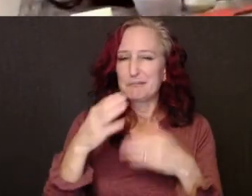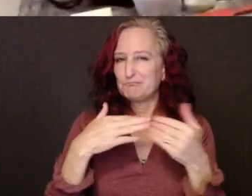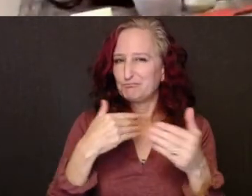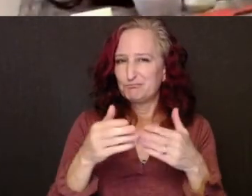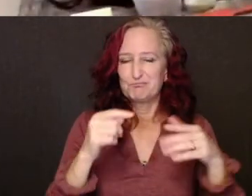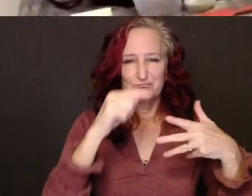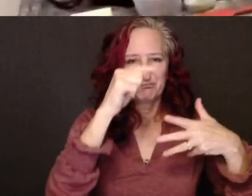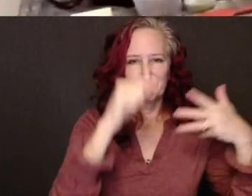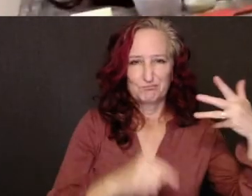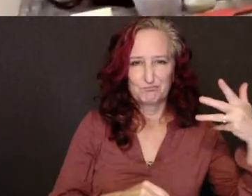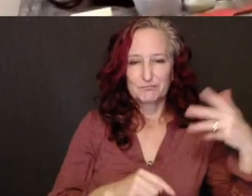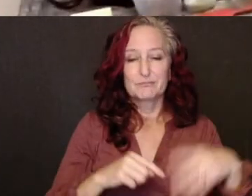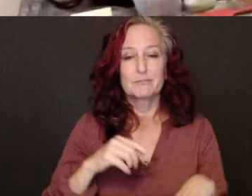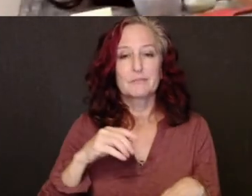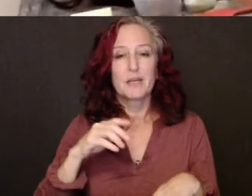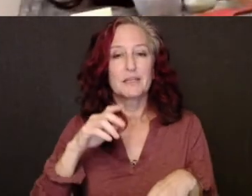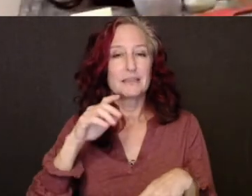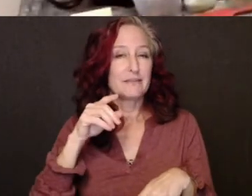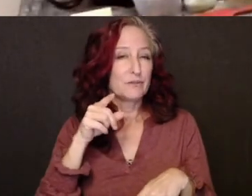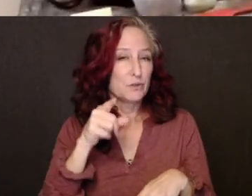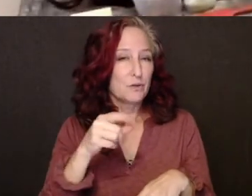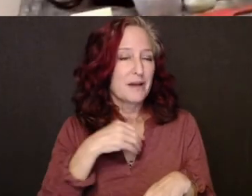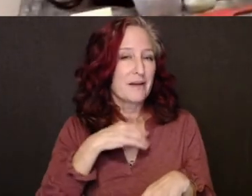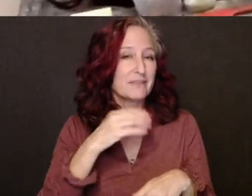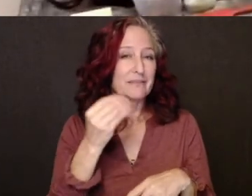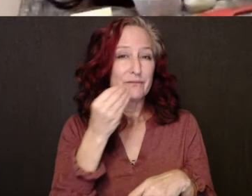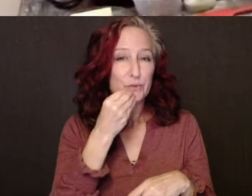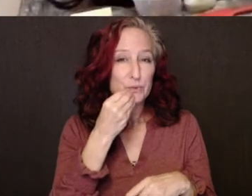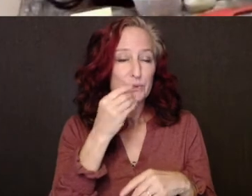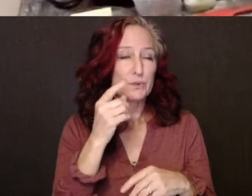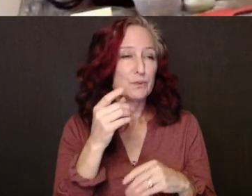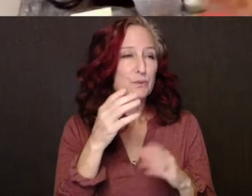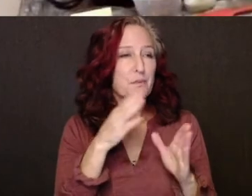it's whipped, it's aquafaba whipped. So